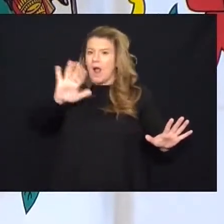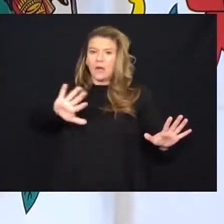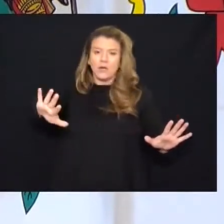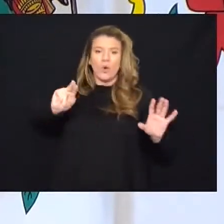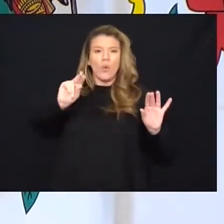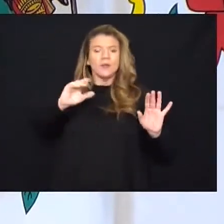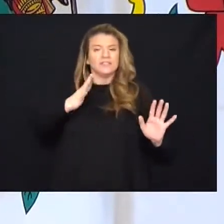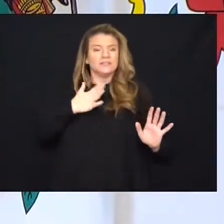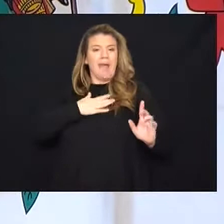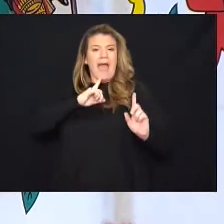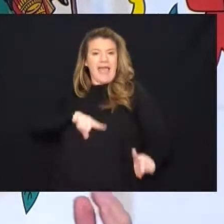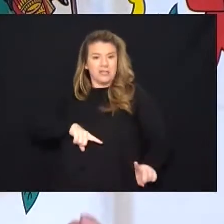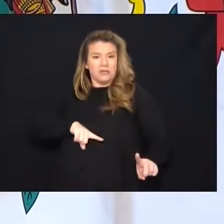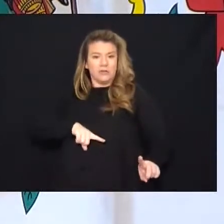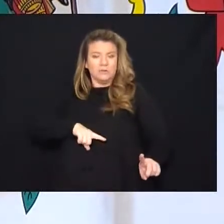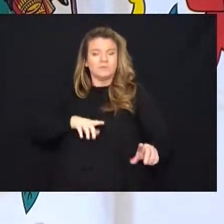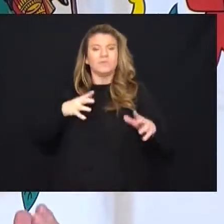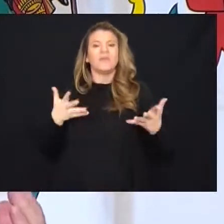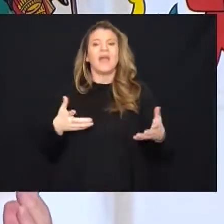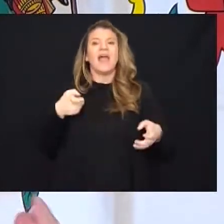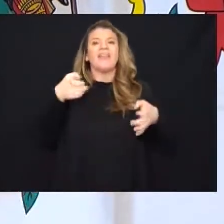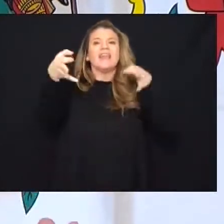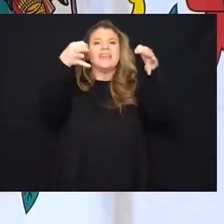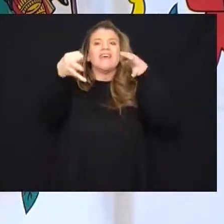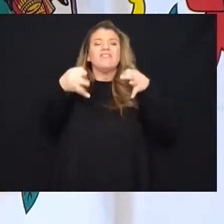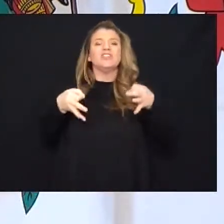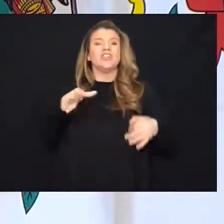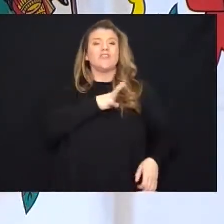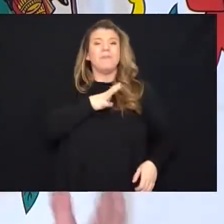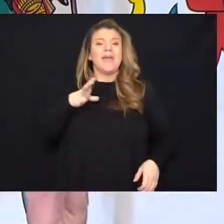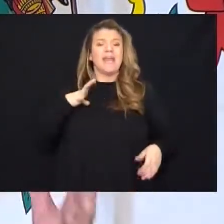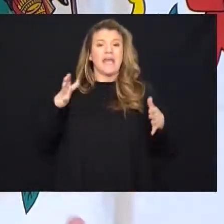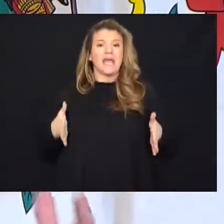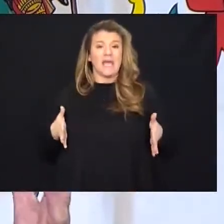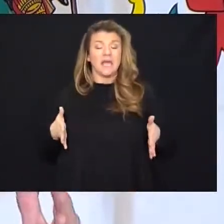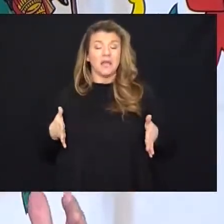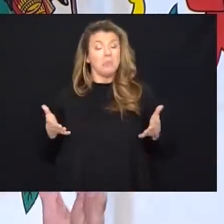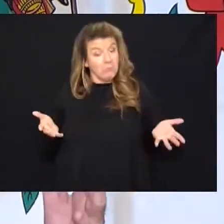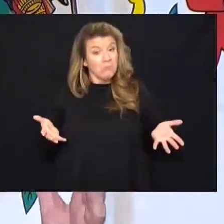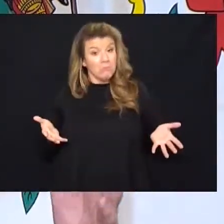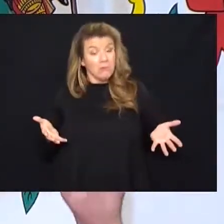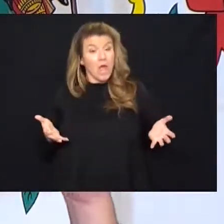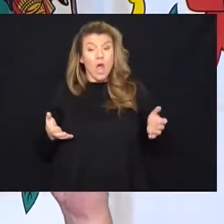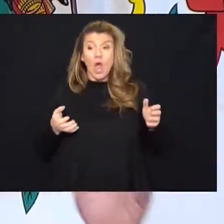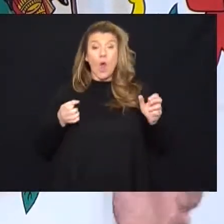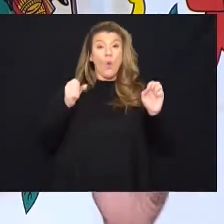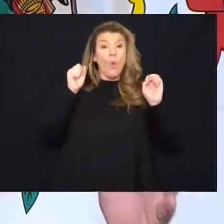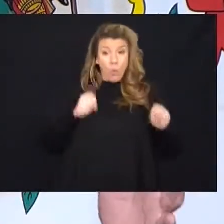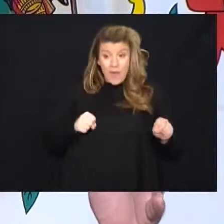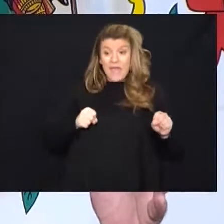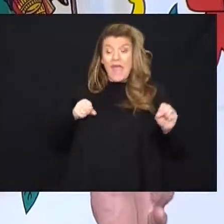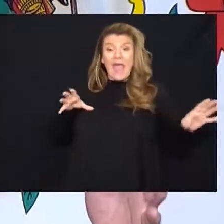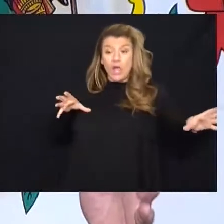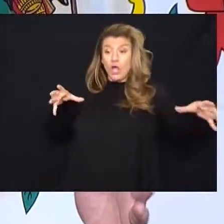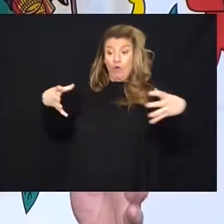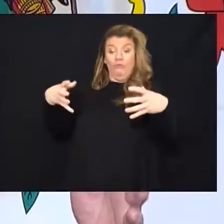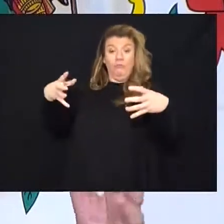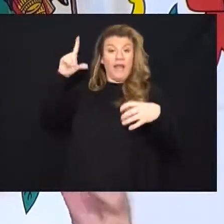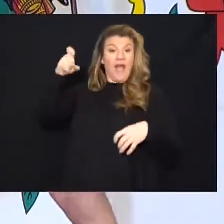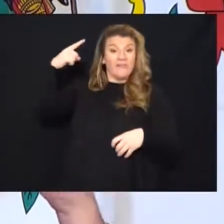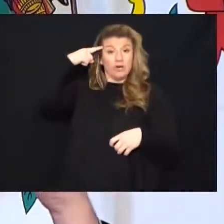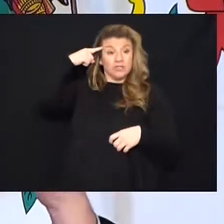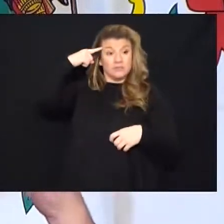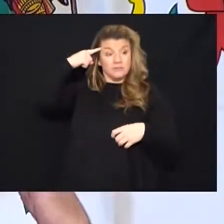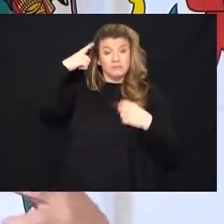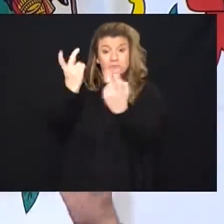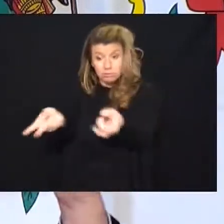answer. What is the definition of committee? We can go and get with all the other governors and